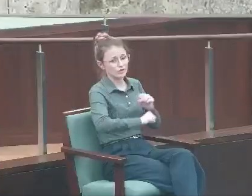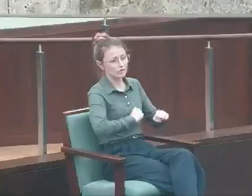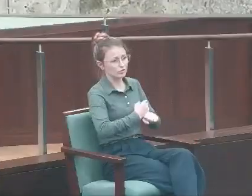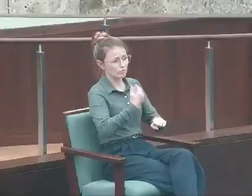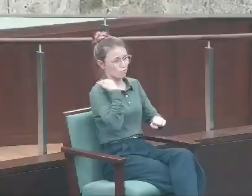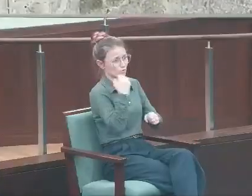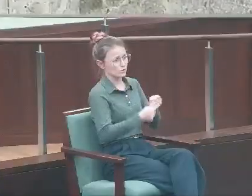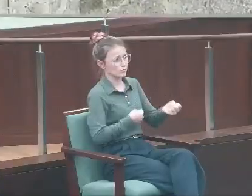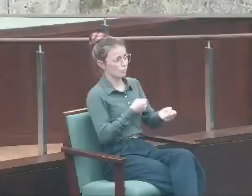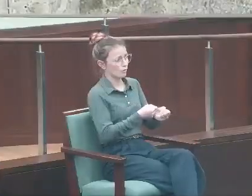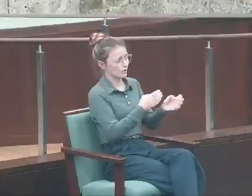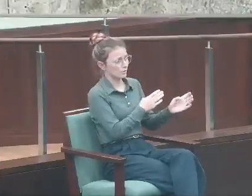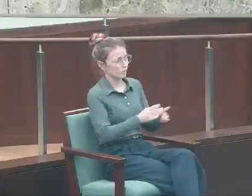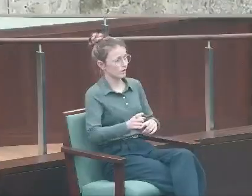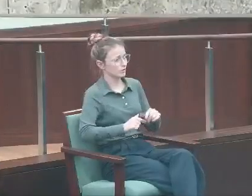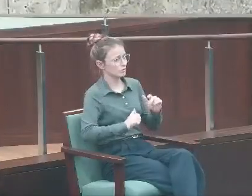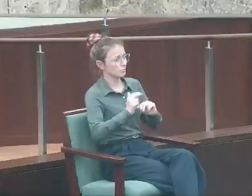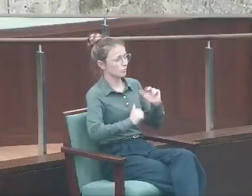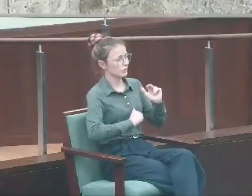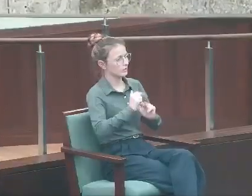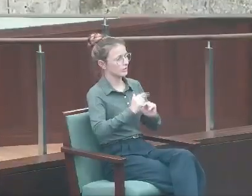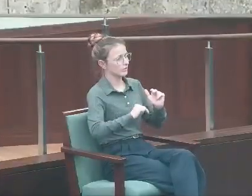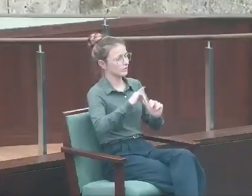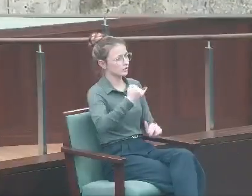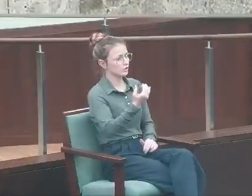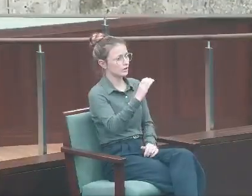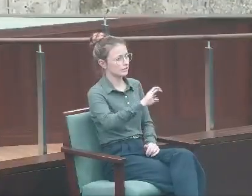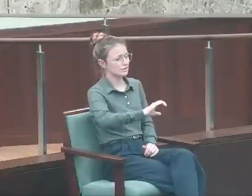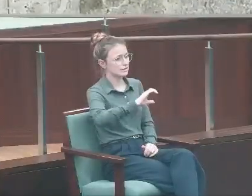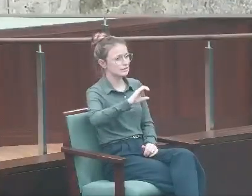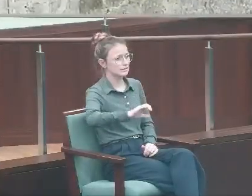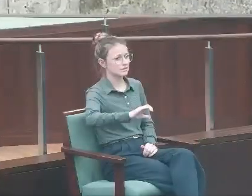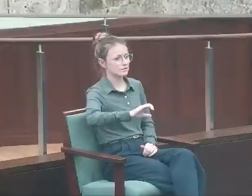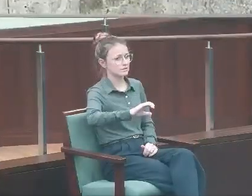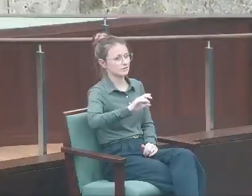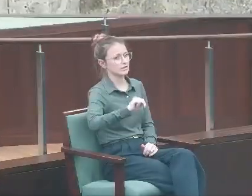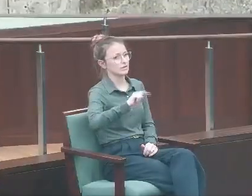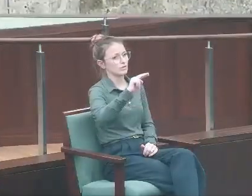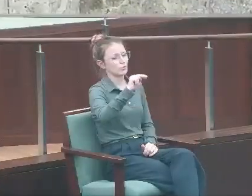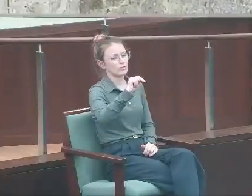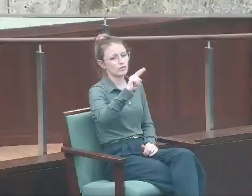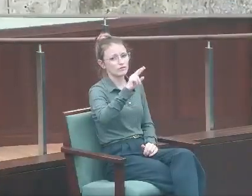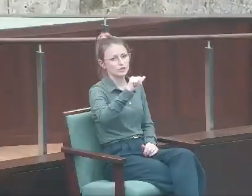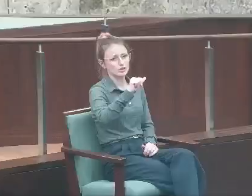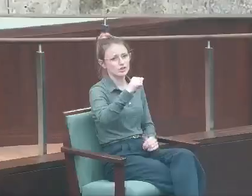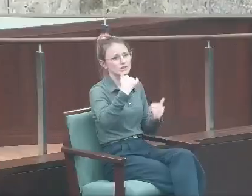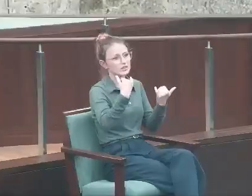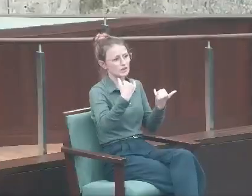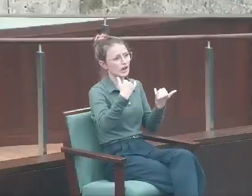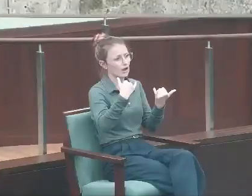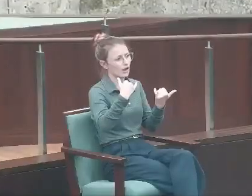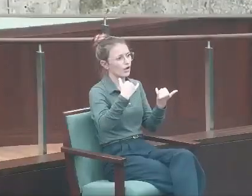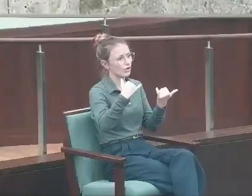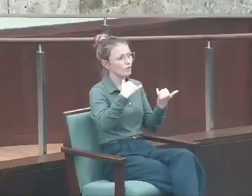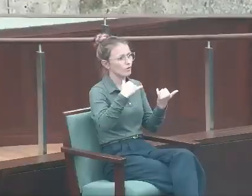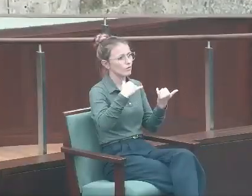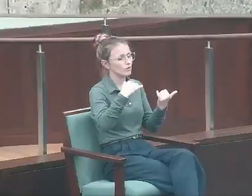support of the plans to build the JCC of Northern Virginia, which is now the Poses